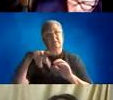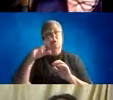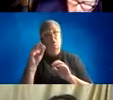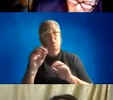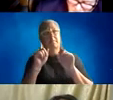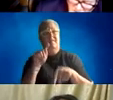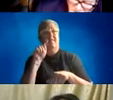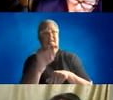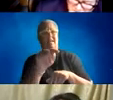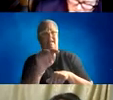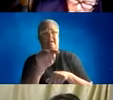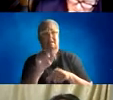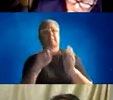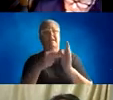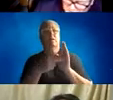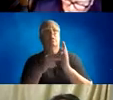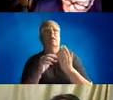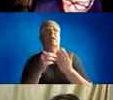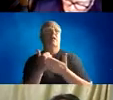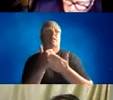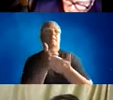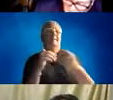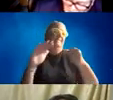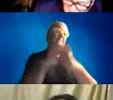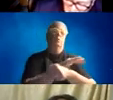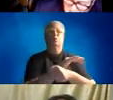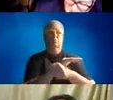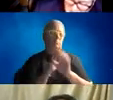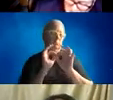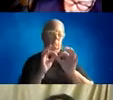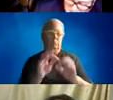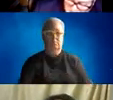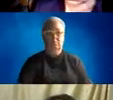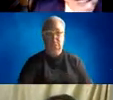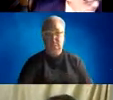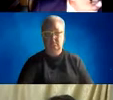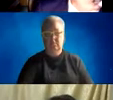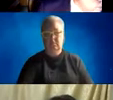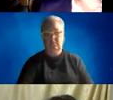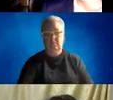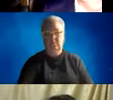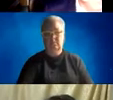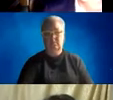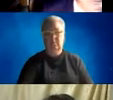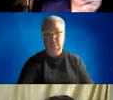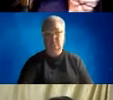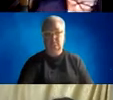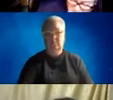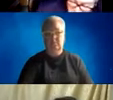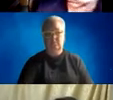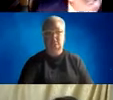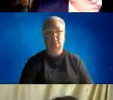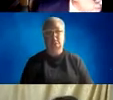complete. Mm-hmm. That's 17. Yeah. Beth Terry says activity 3 for SDG